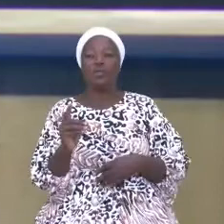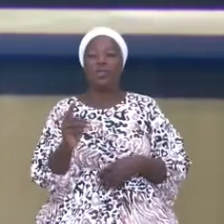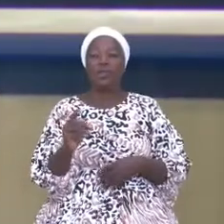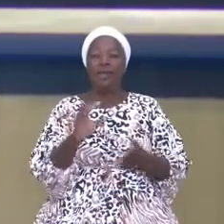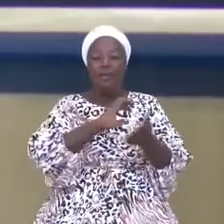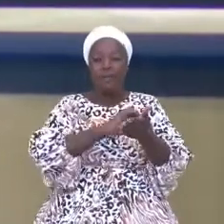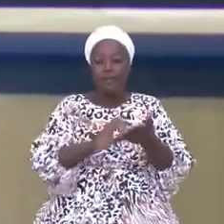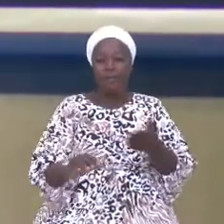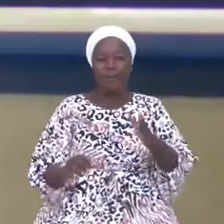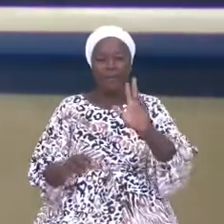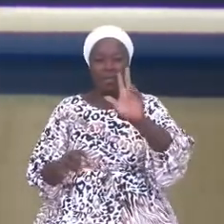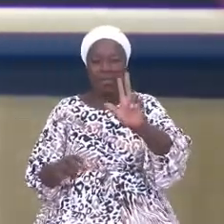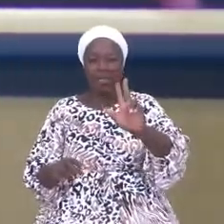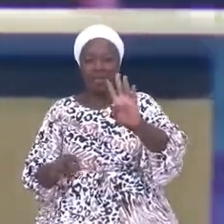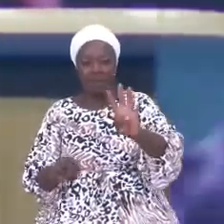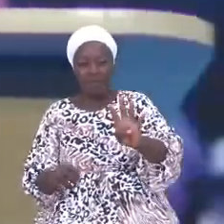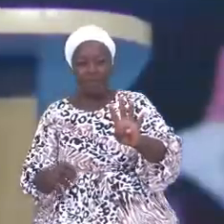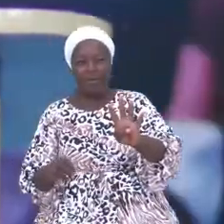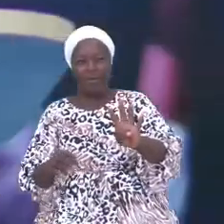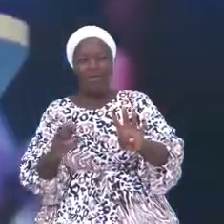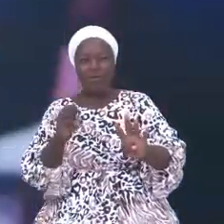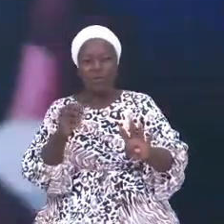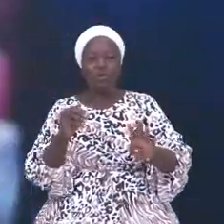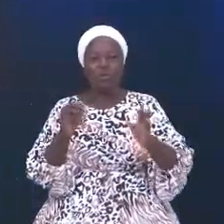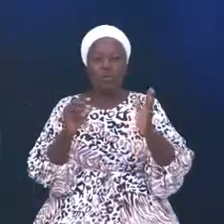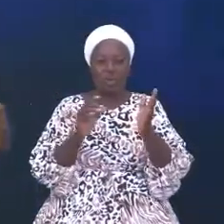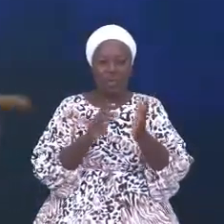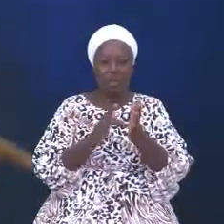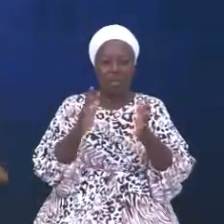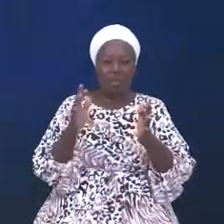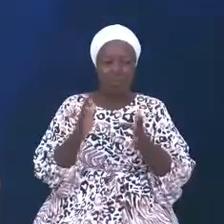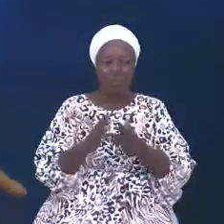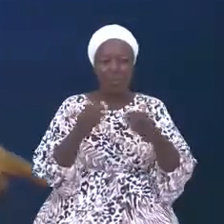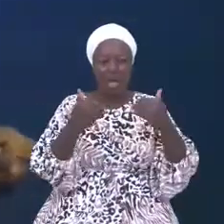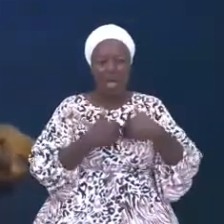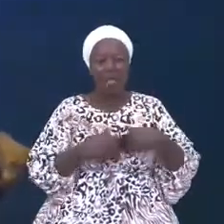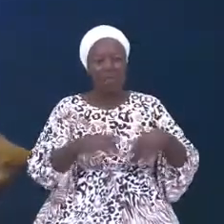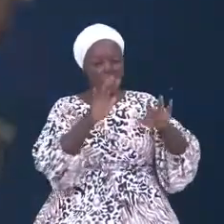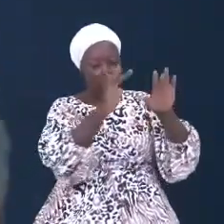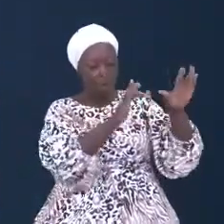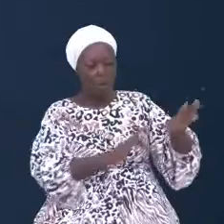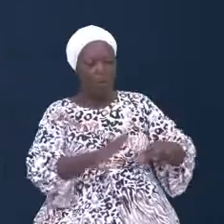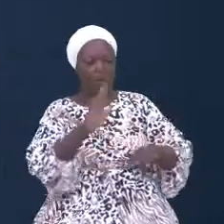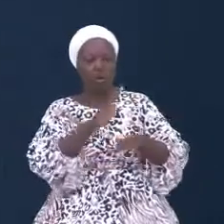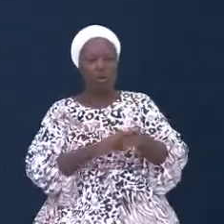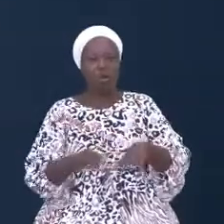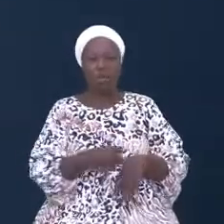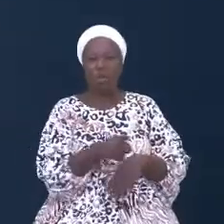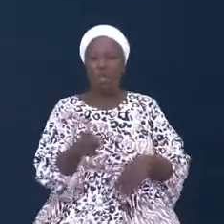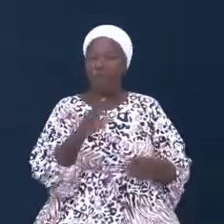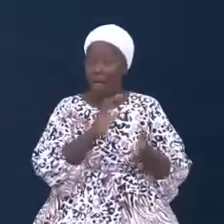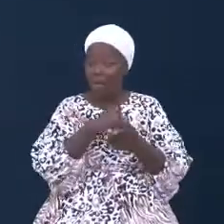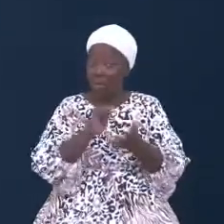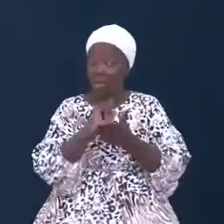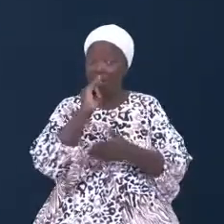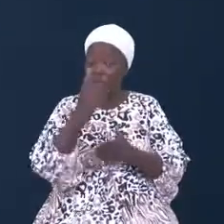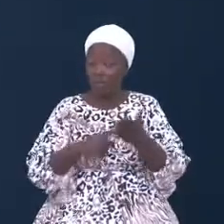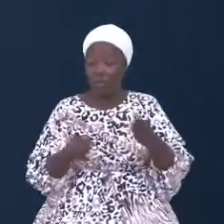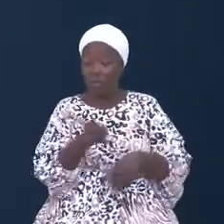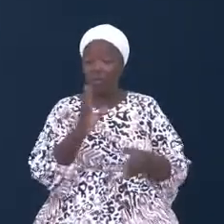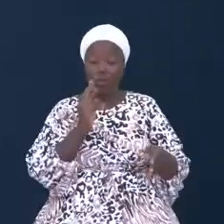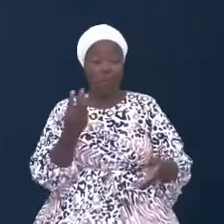34, it says, so Jesus had compassion on them. That's what they were asking for,